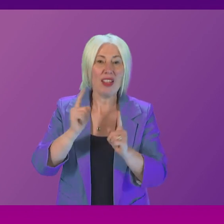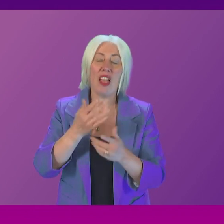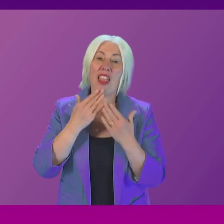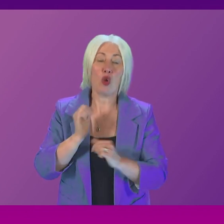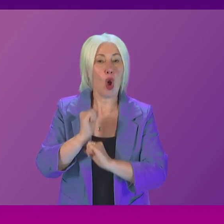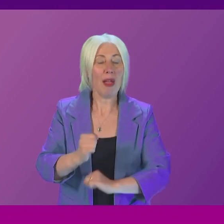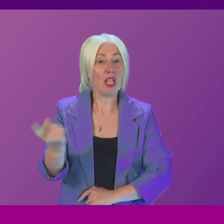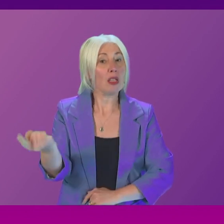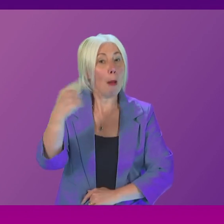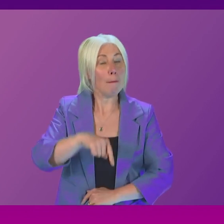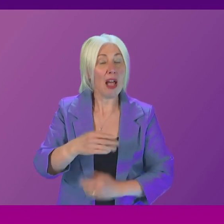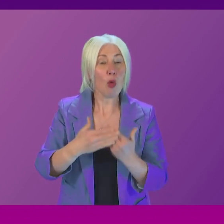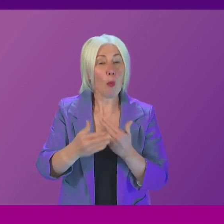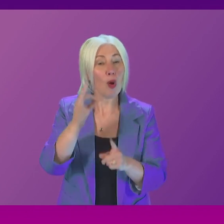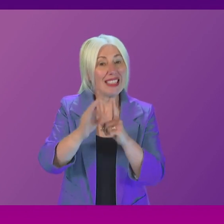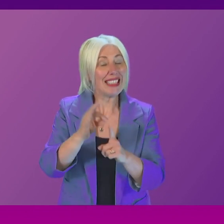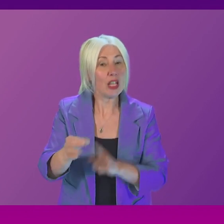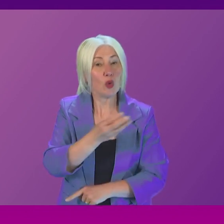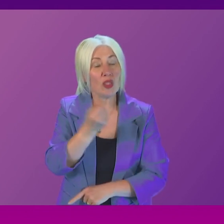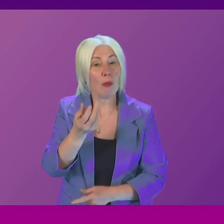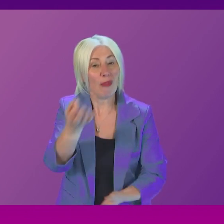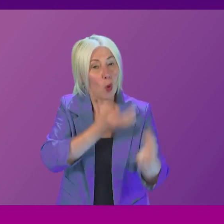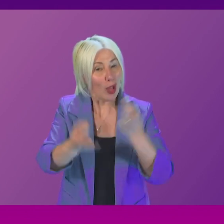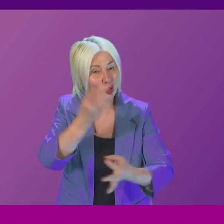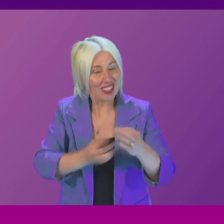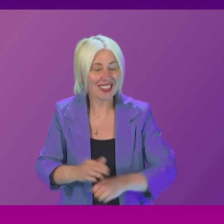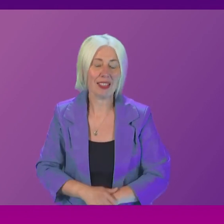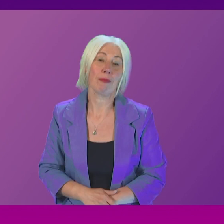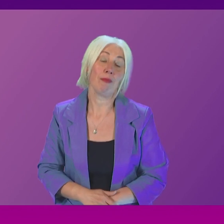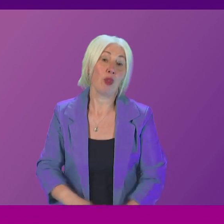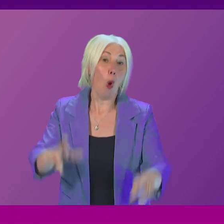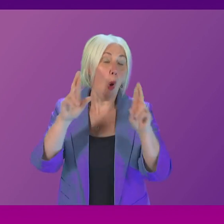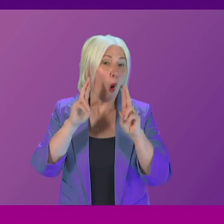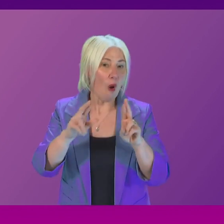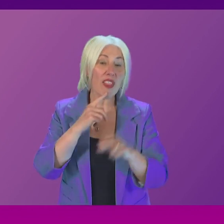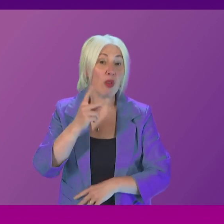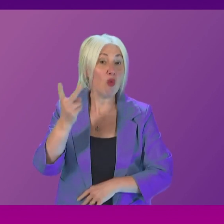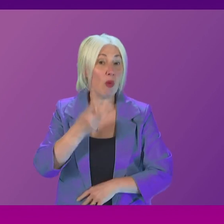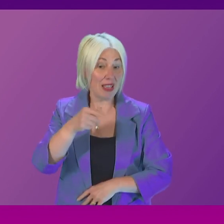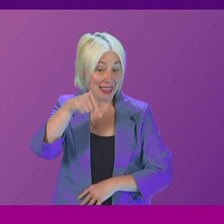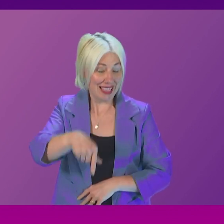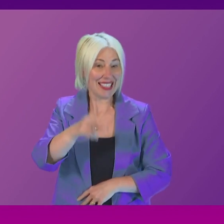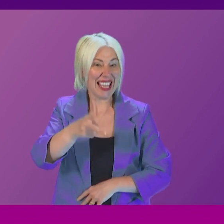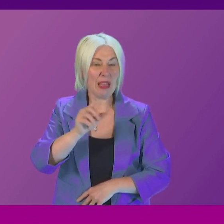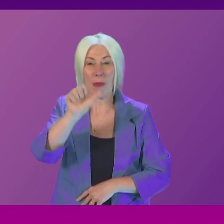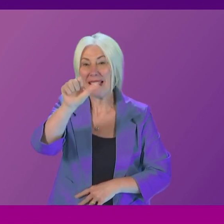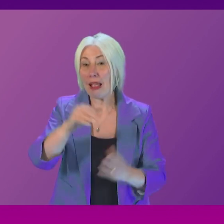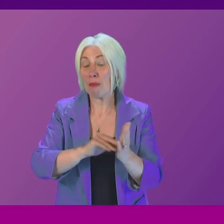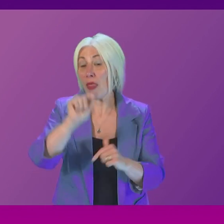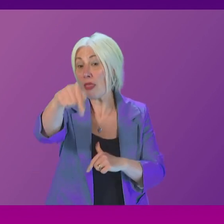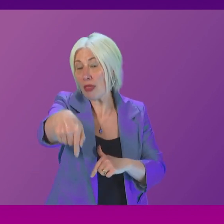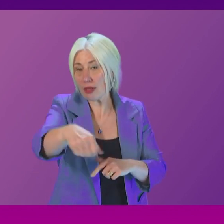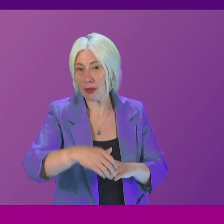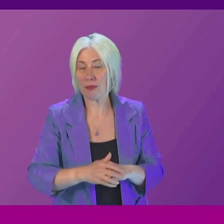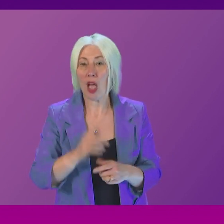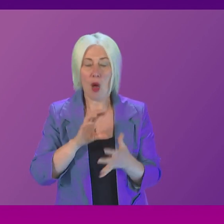come back on with further detail to some of the questions that were posed. I would hope we're able to repeat this exercise in around 6 months' time, and